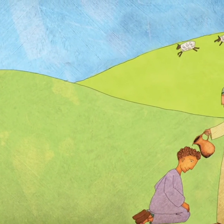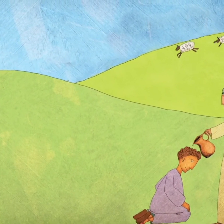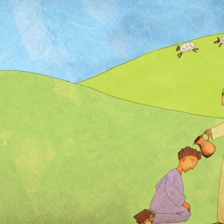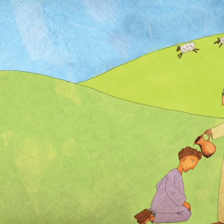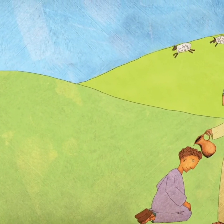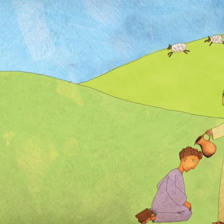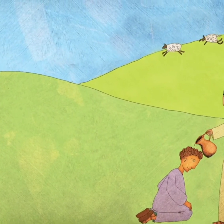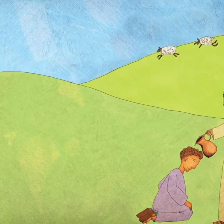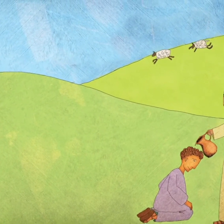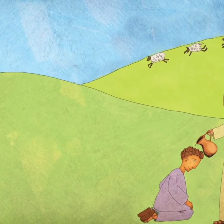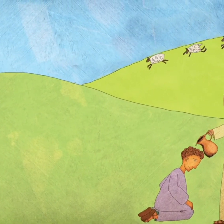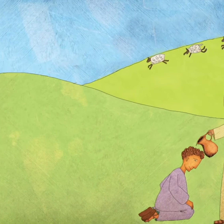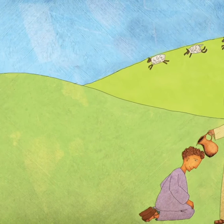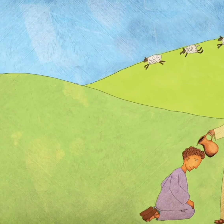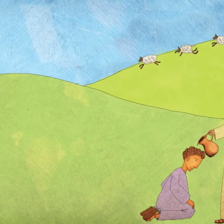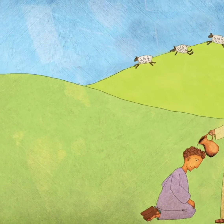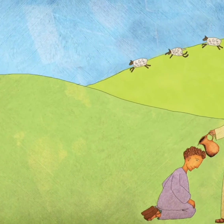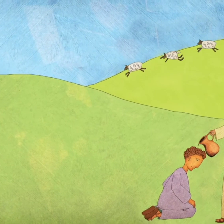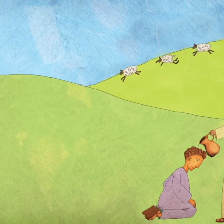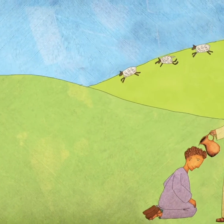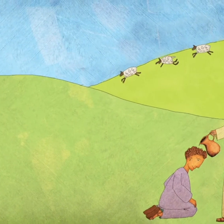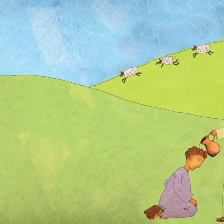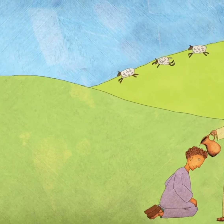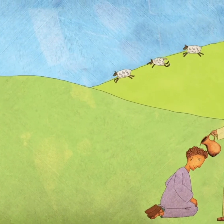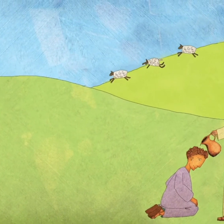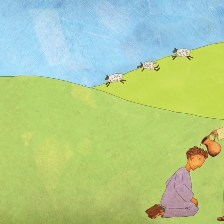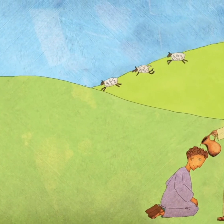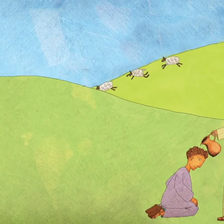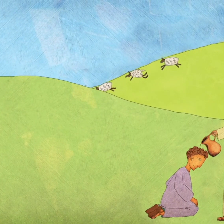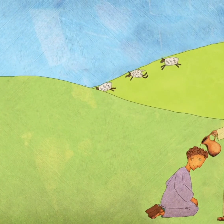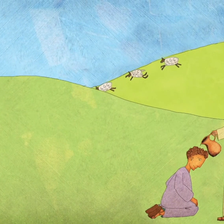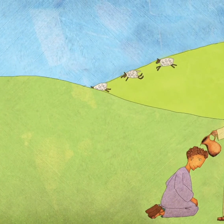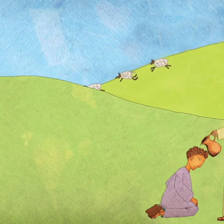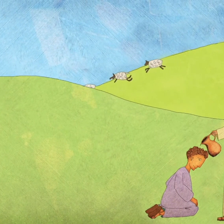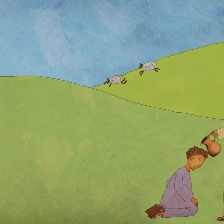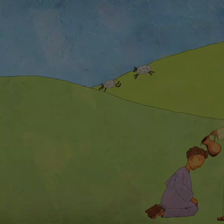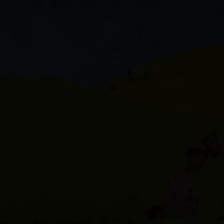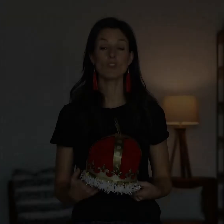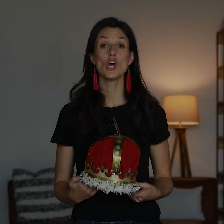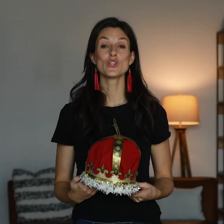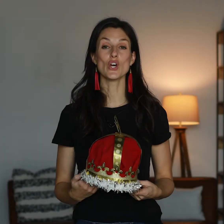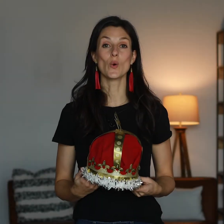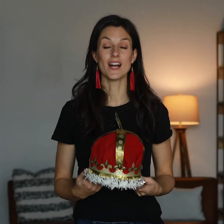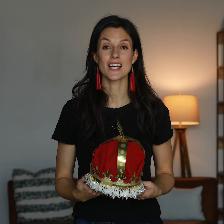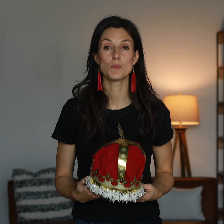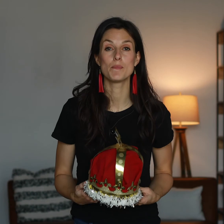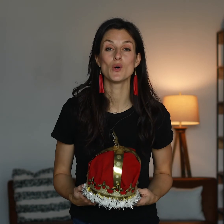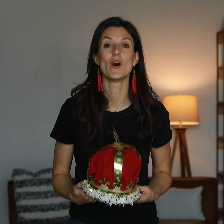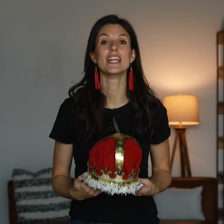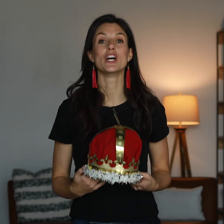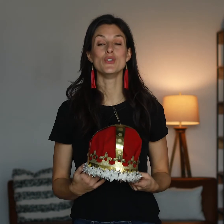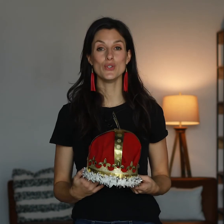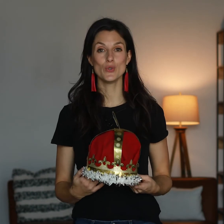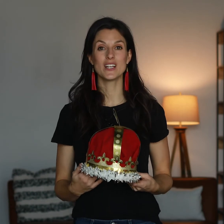David, 3 wise men would find him. So God's